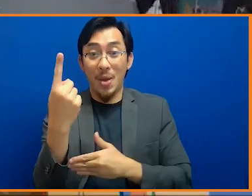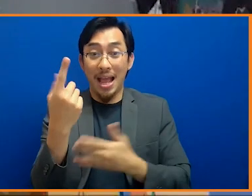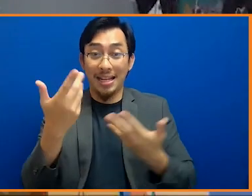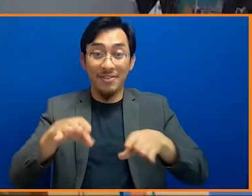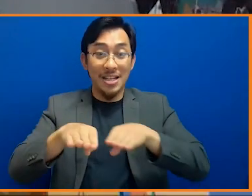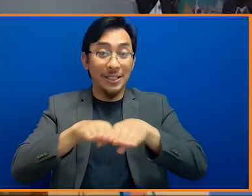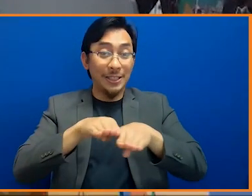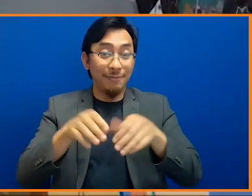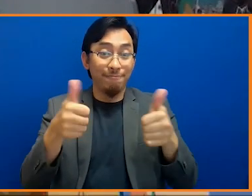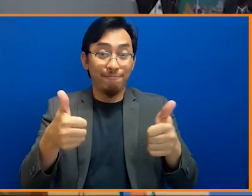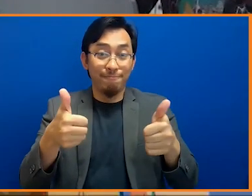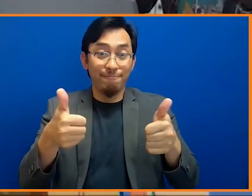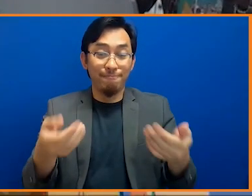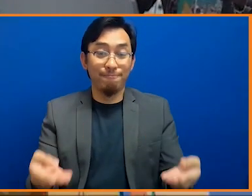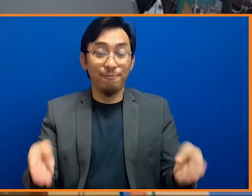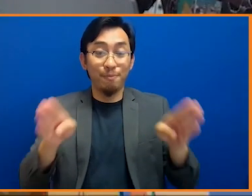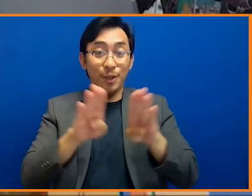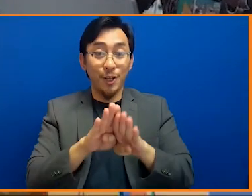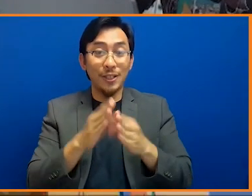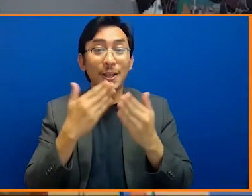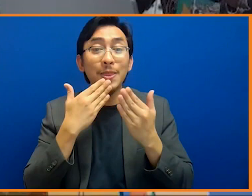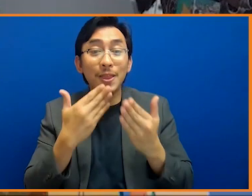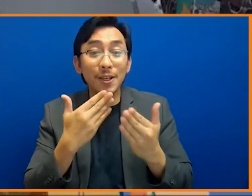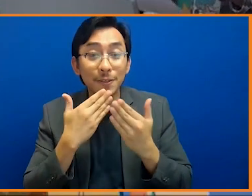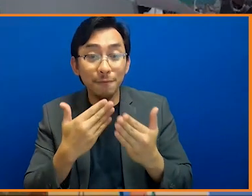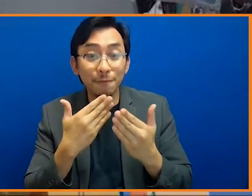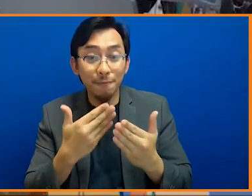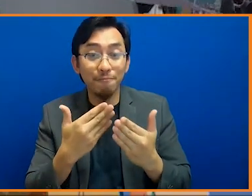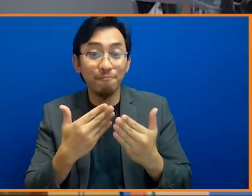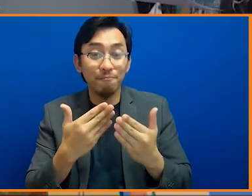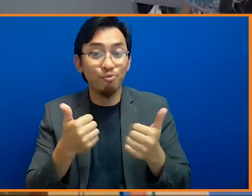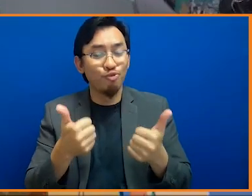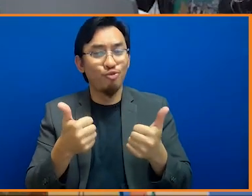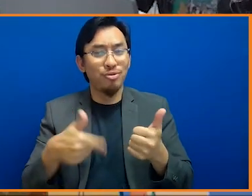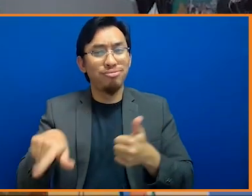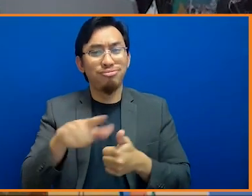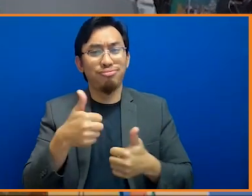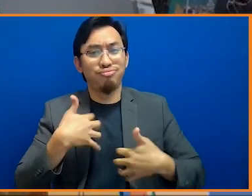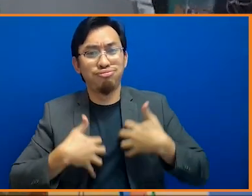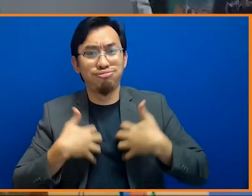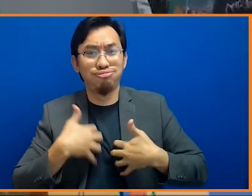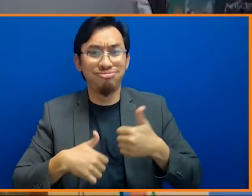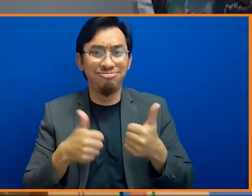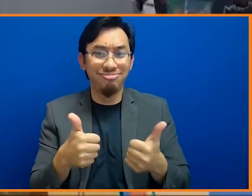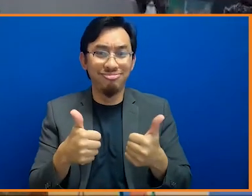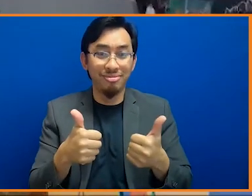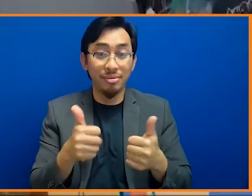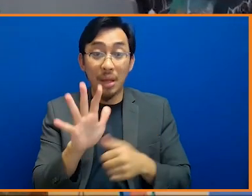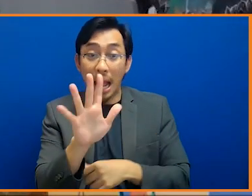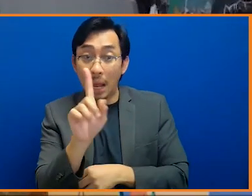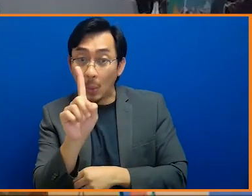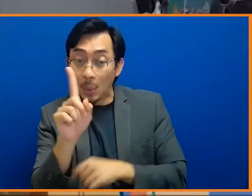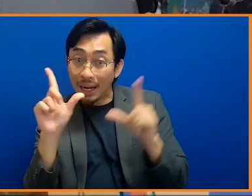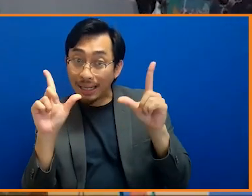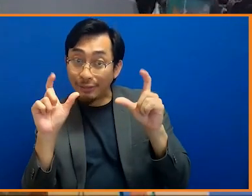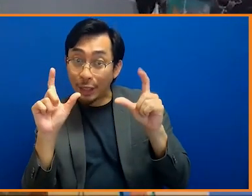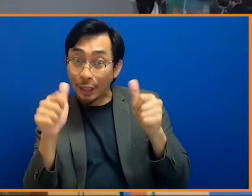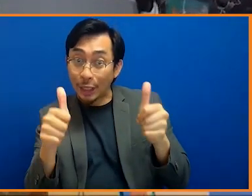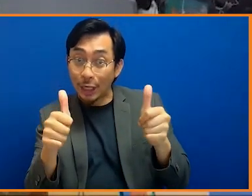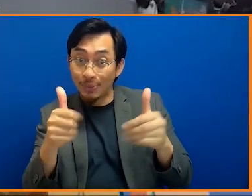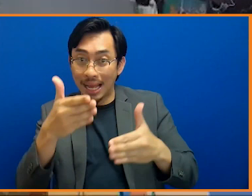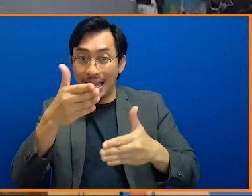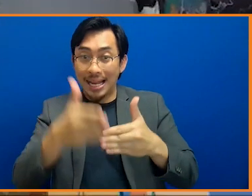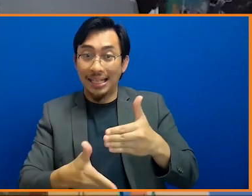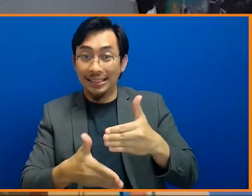up the first day of training. Thank you very much. Very productive today, but I think we should take a group photo